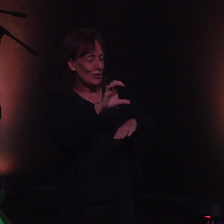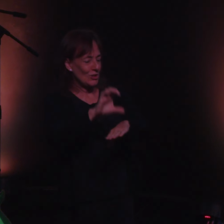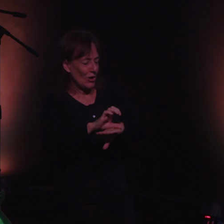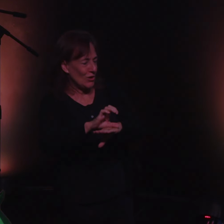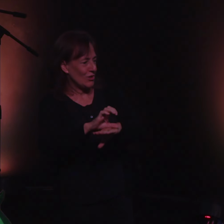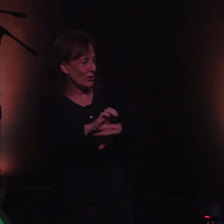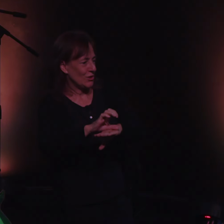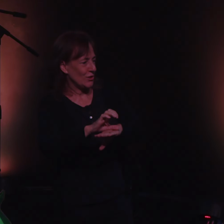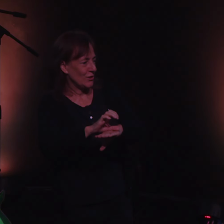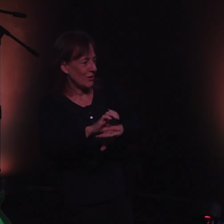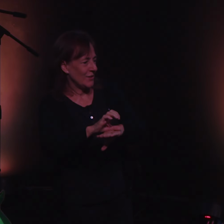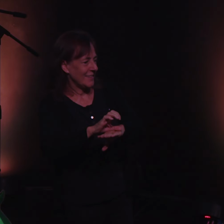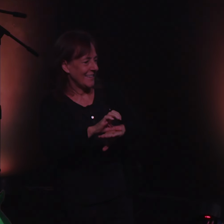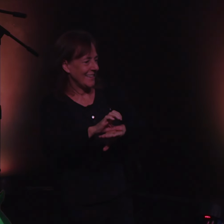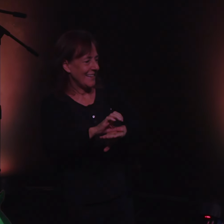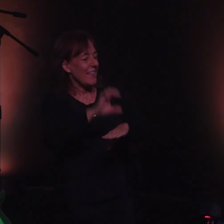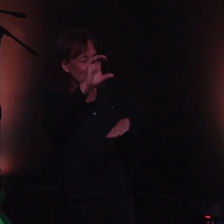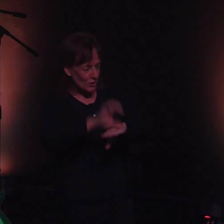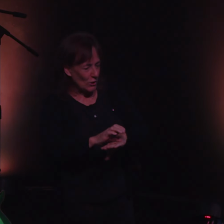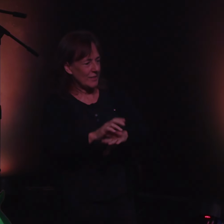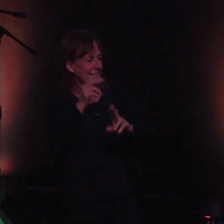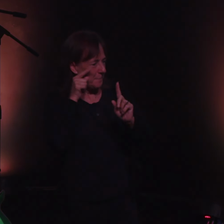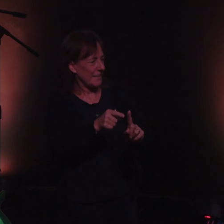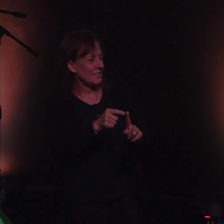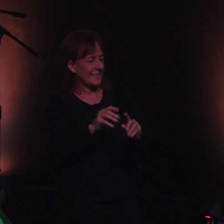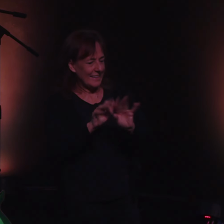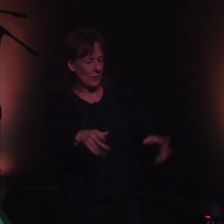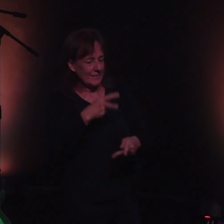that Jesus has been clear on the mission of the church from the very beginning.